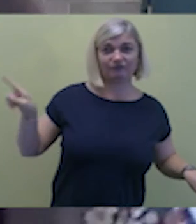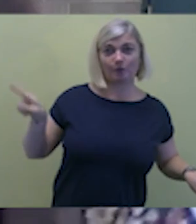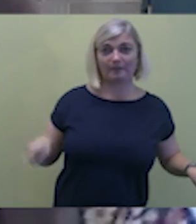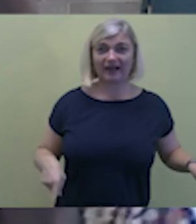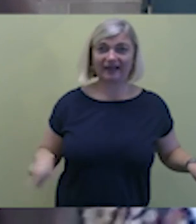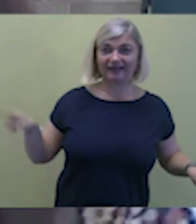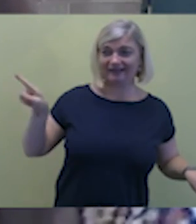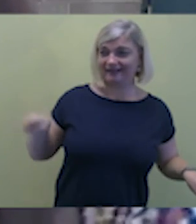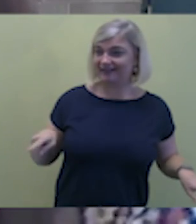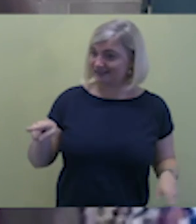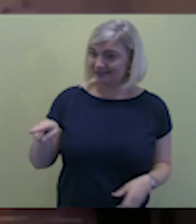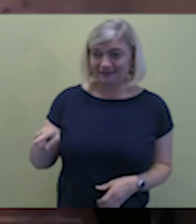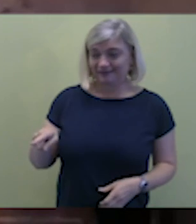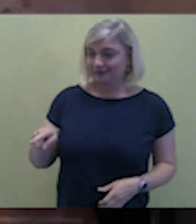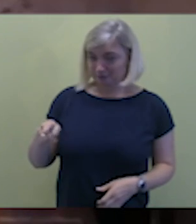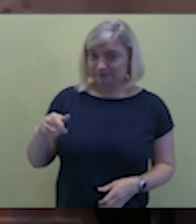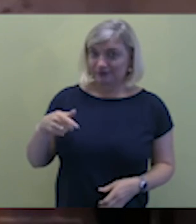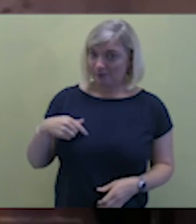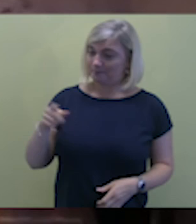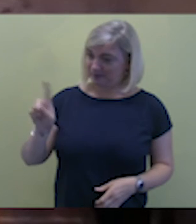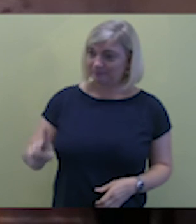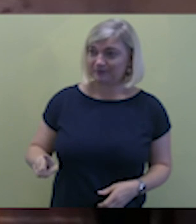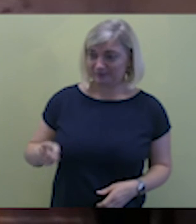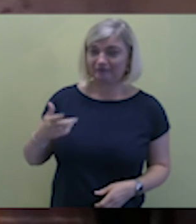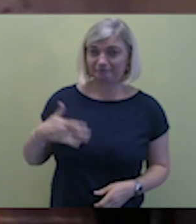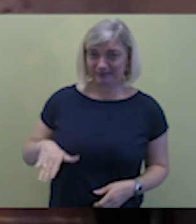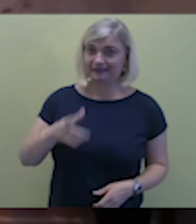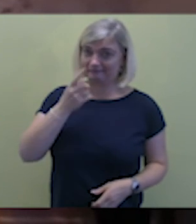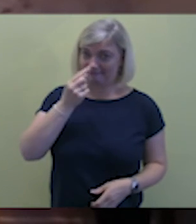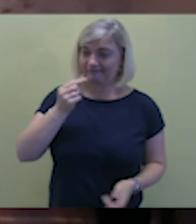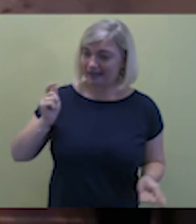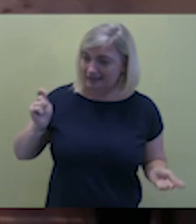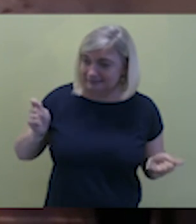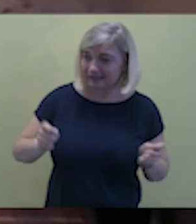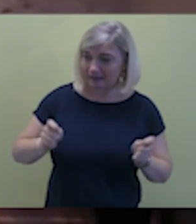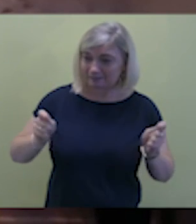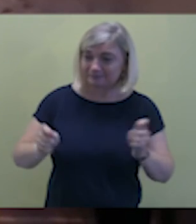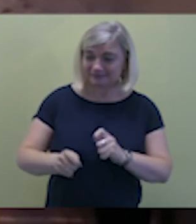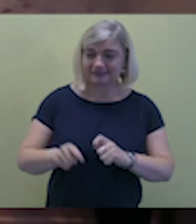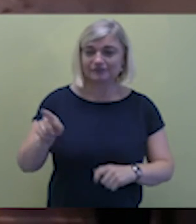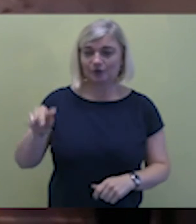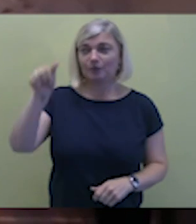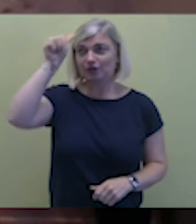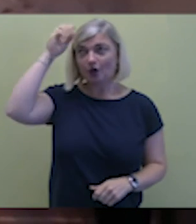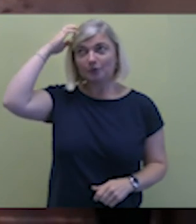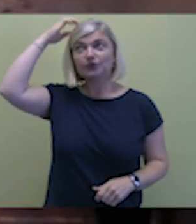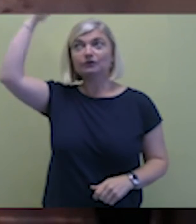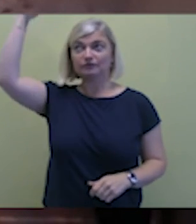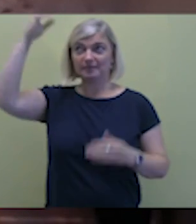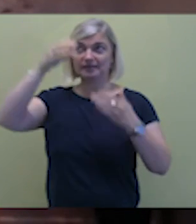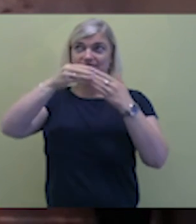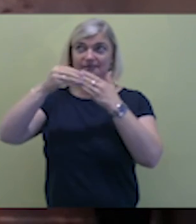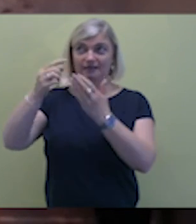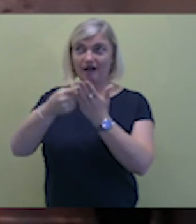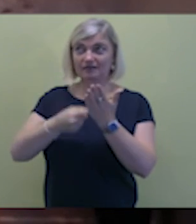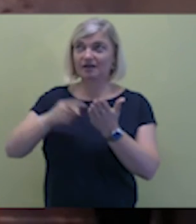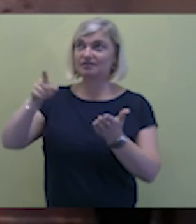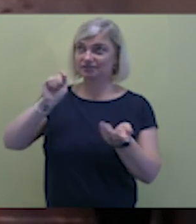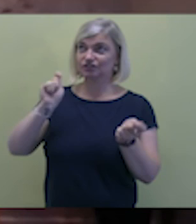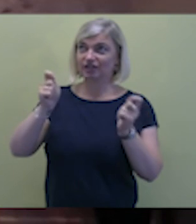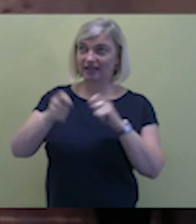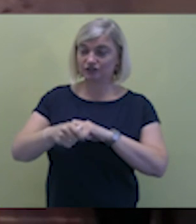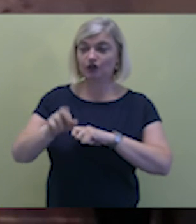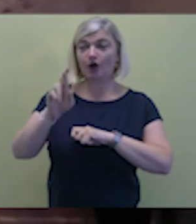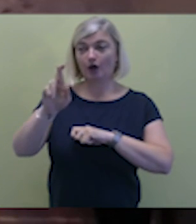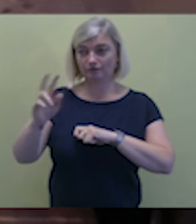to see that really we have been able to adapt. So although once guidelines are changed, we're hopeful that we'll see